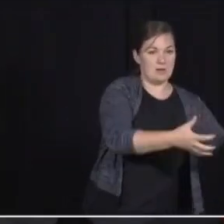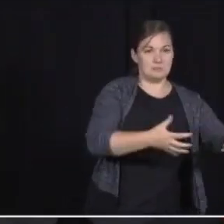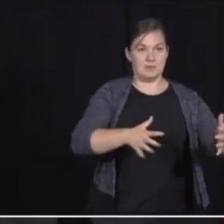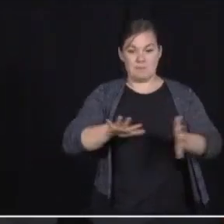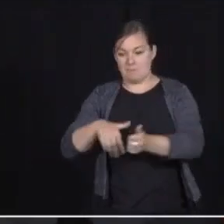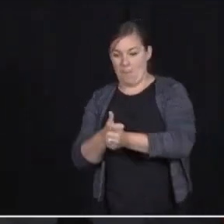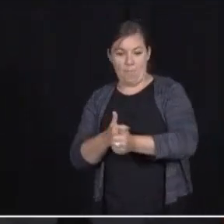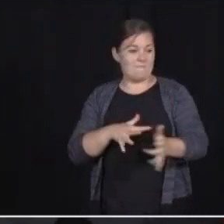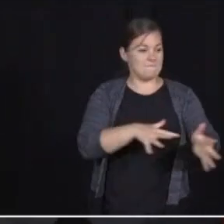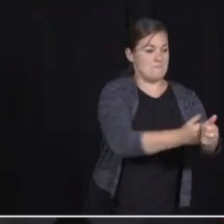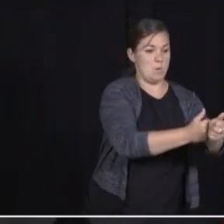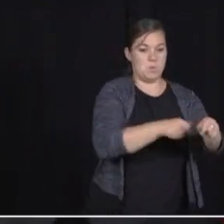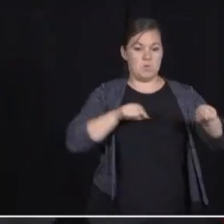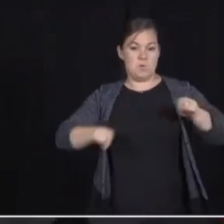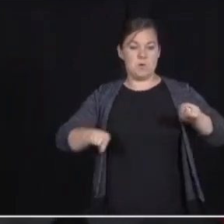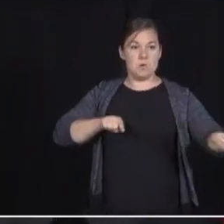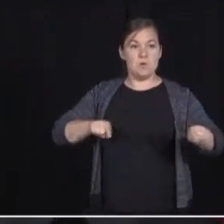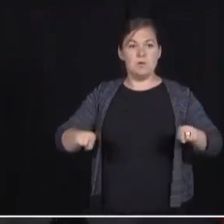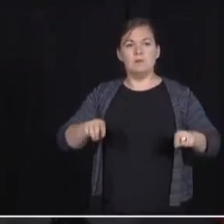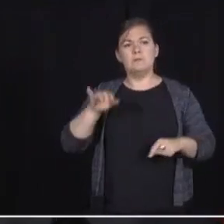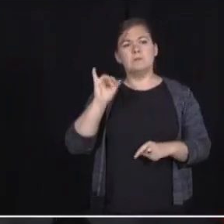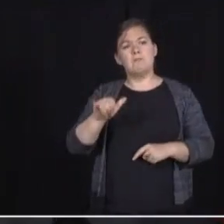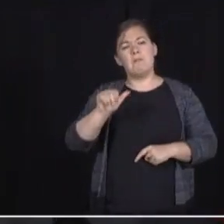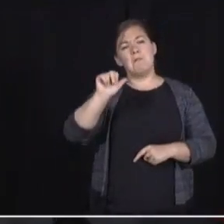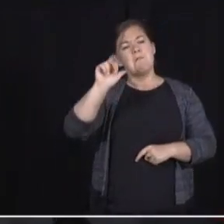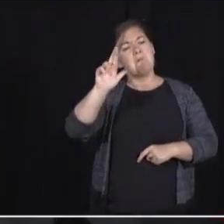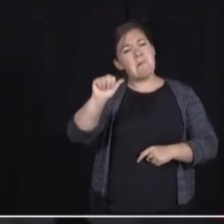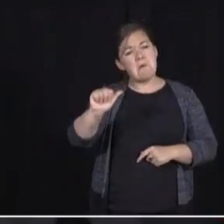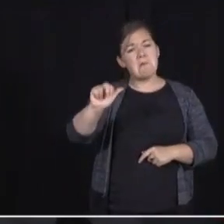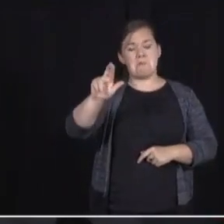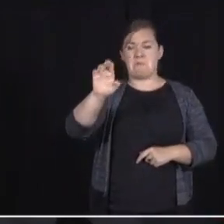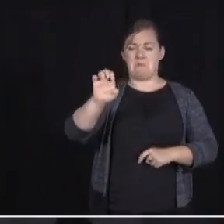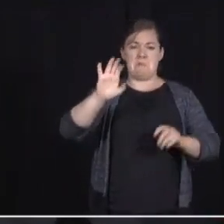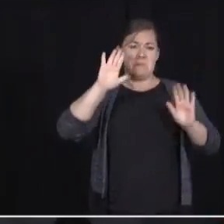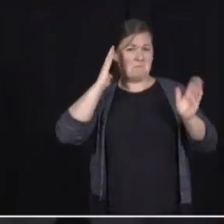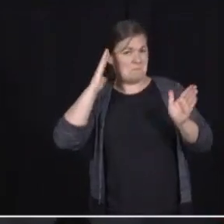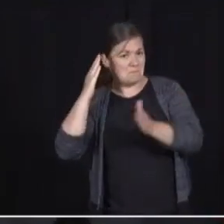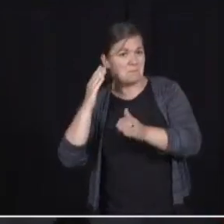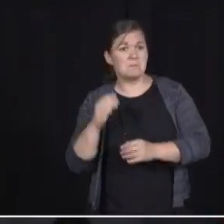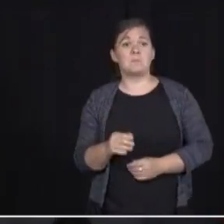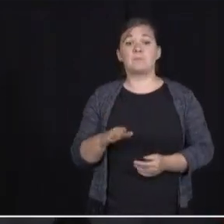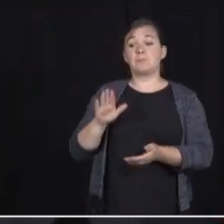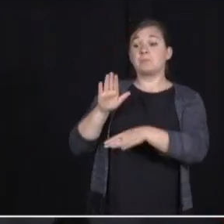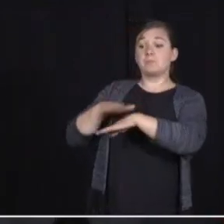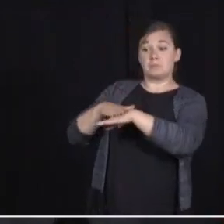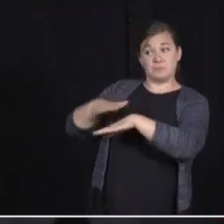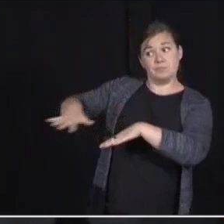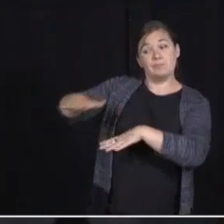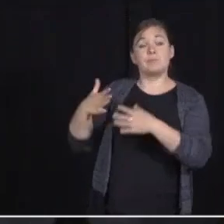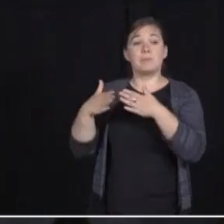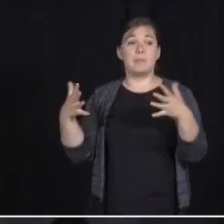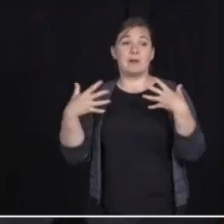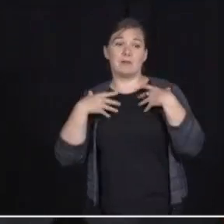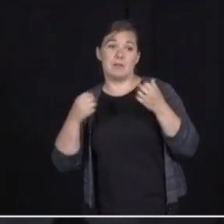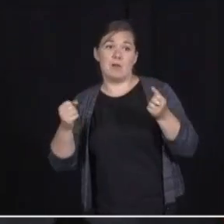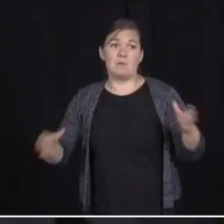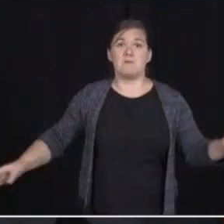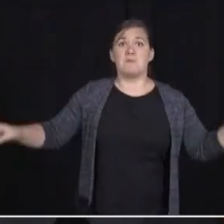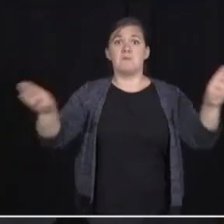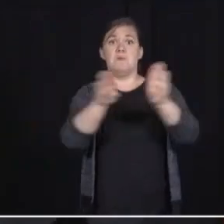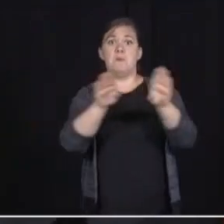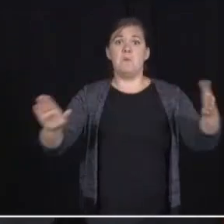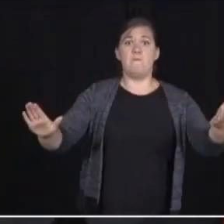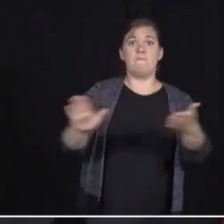be extremely rare, in consultation with public health, that a whole school would need to be closed. I remember